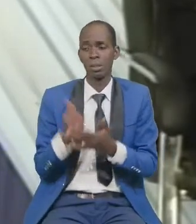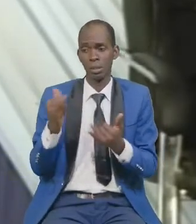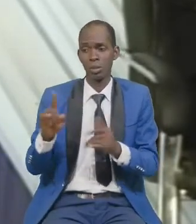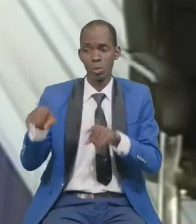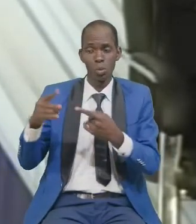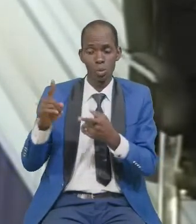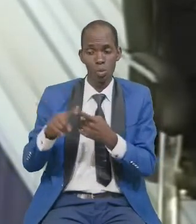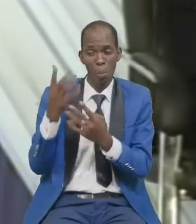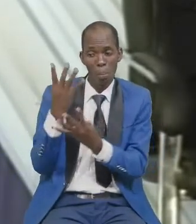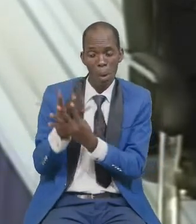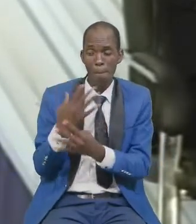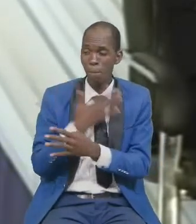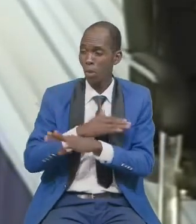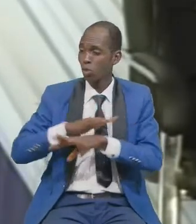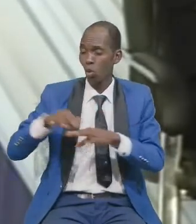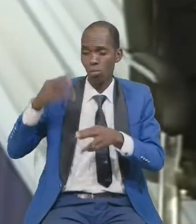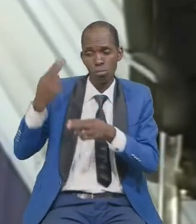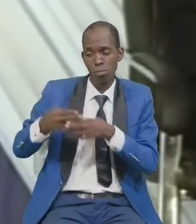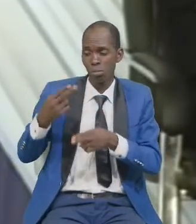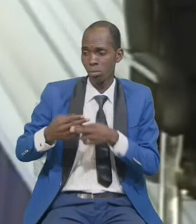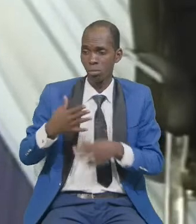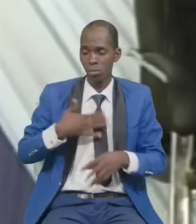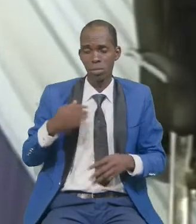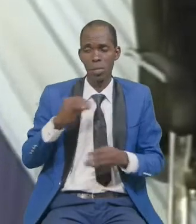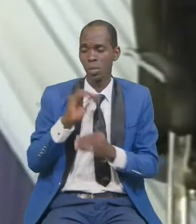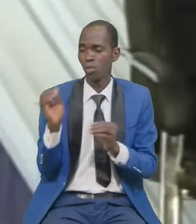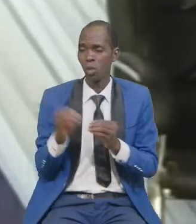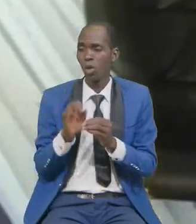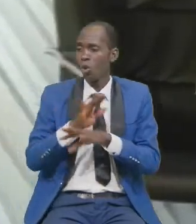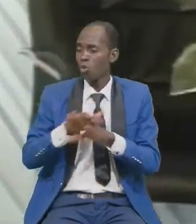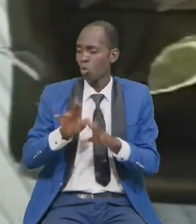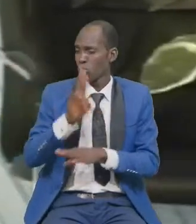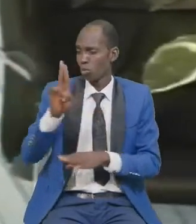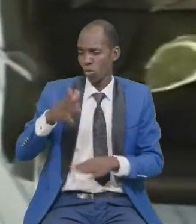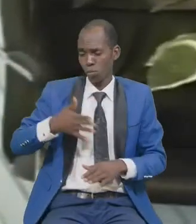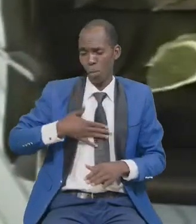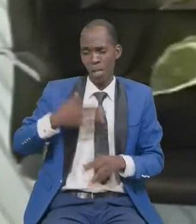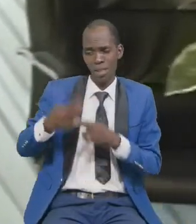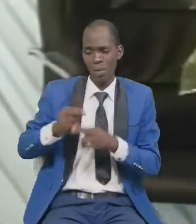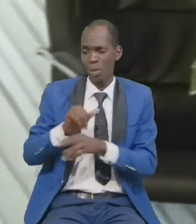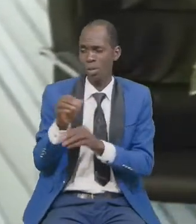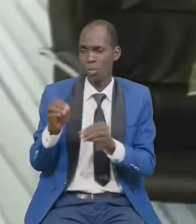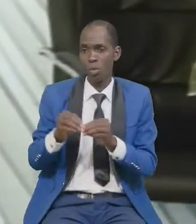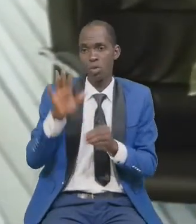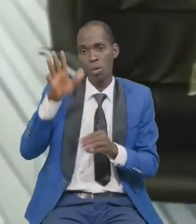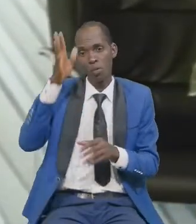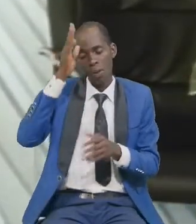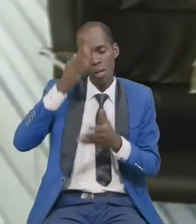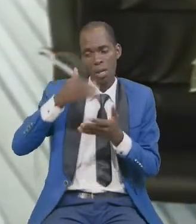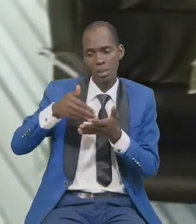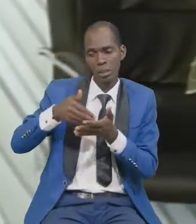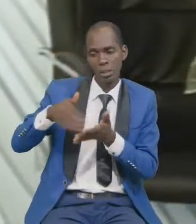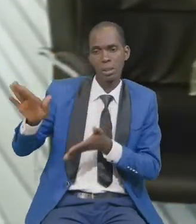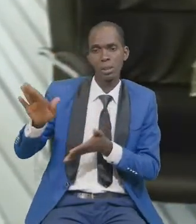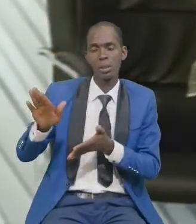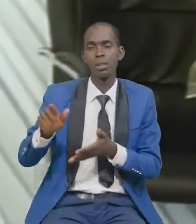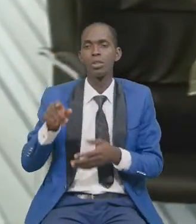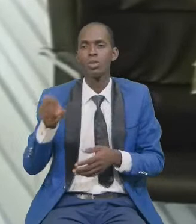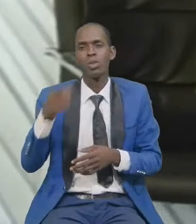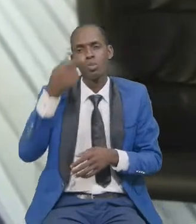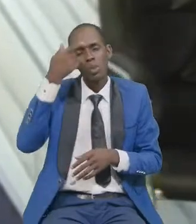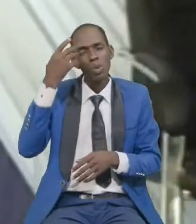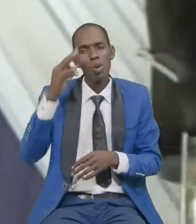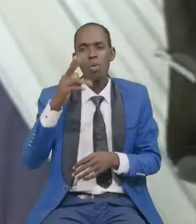Don't mention my name anymore. Don't use my name anymore. Your father rejected you just because of 3 years of